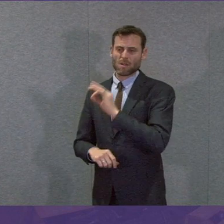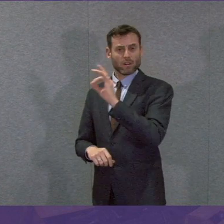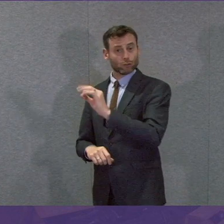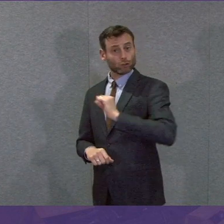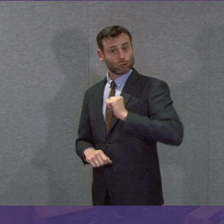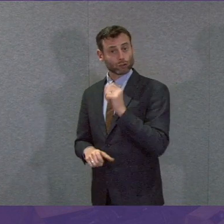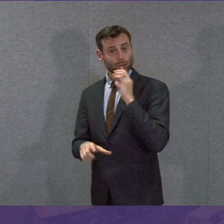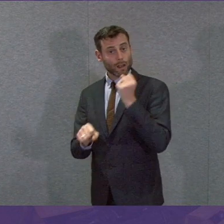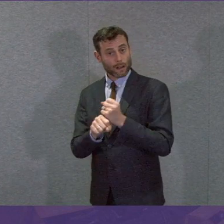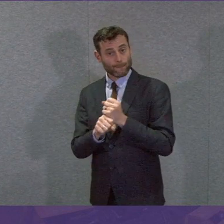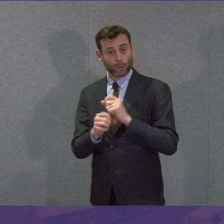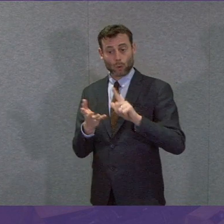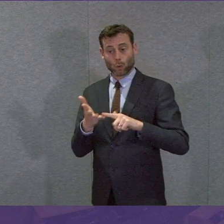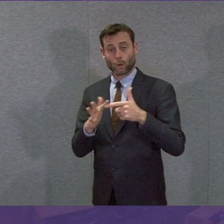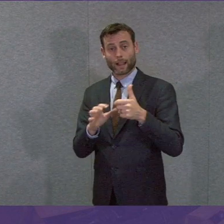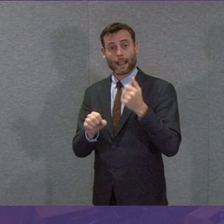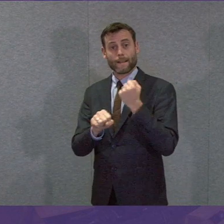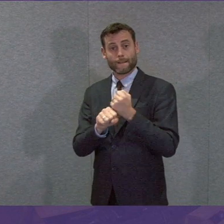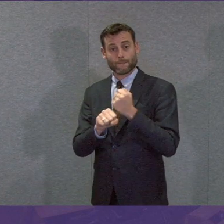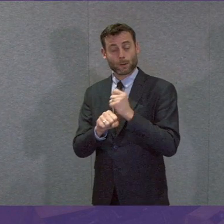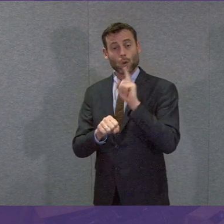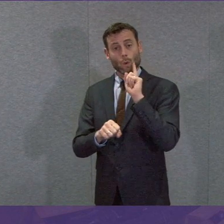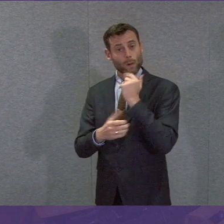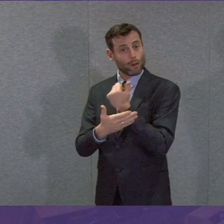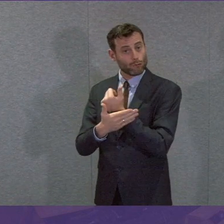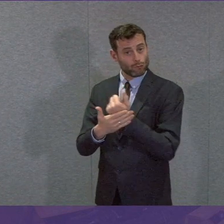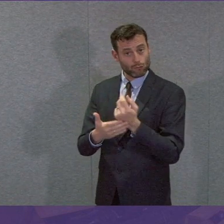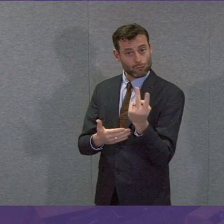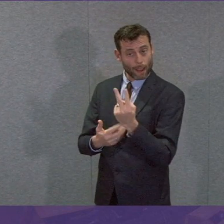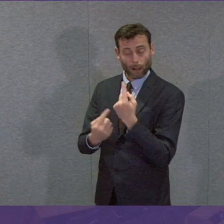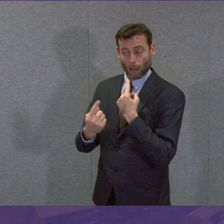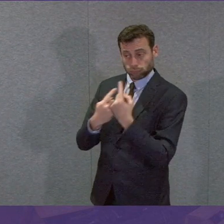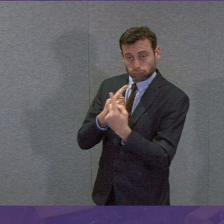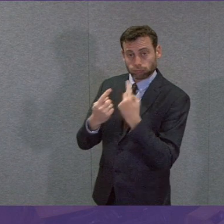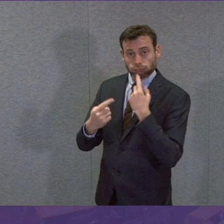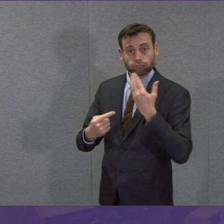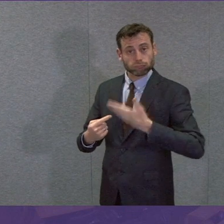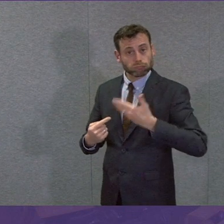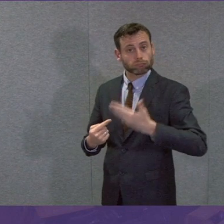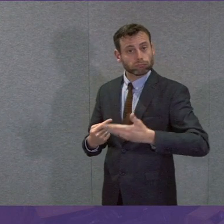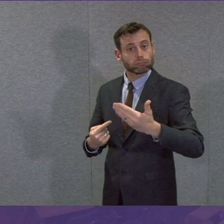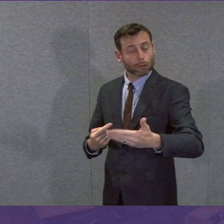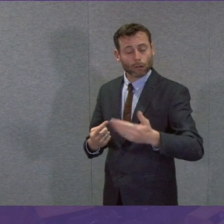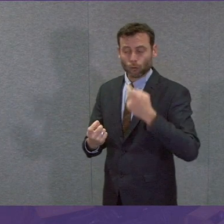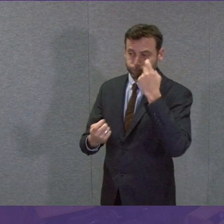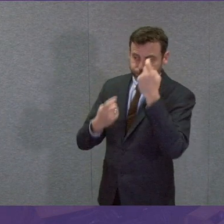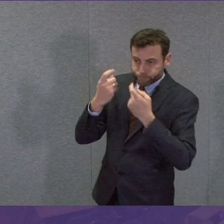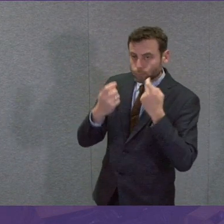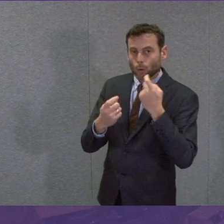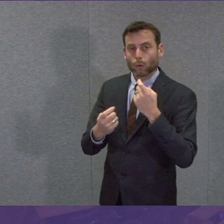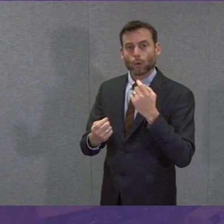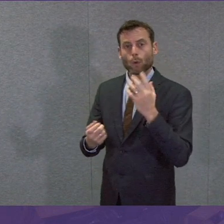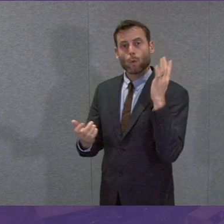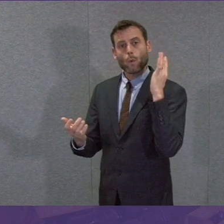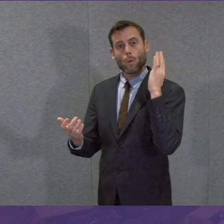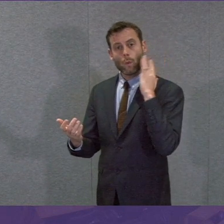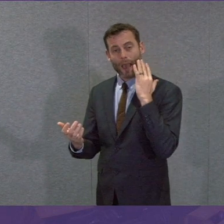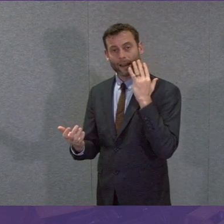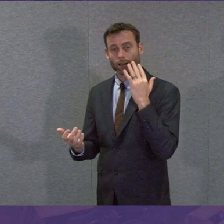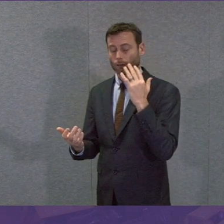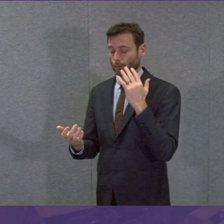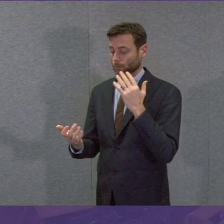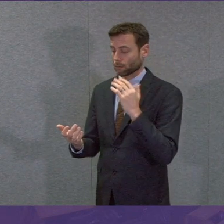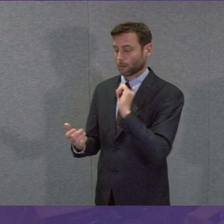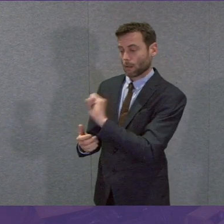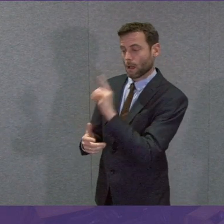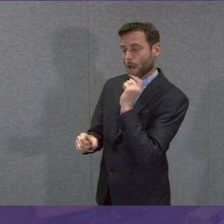Government and the UK Government will maintain regular ongoing dialogue to discuss whether and when each respective government plans